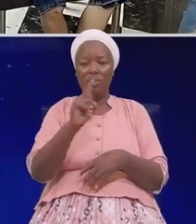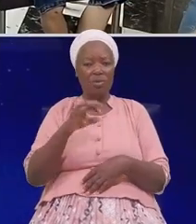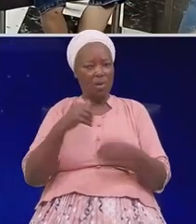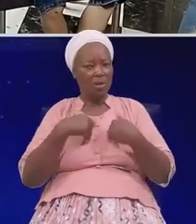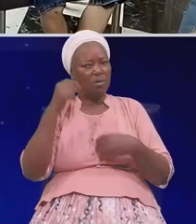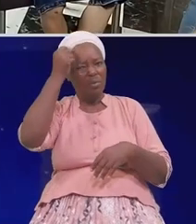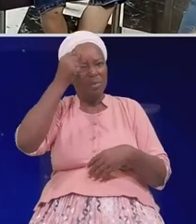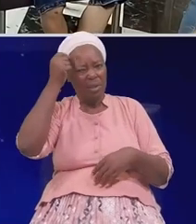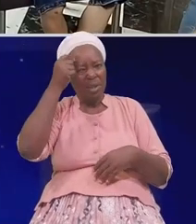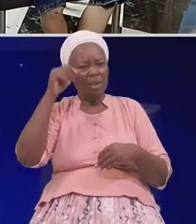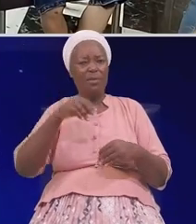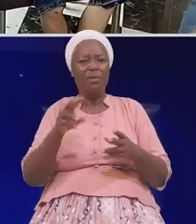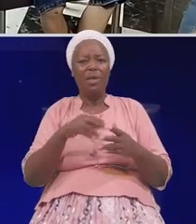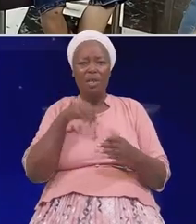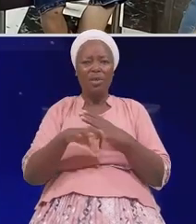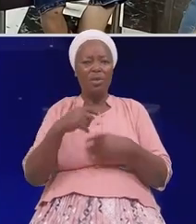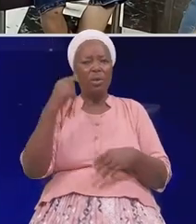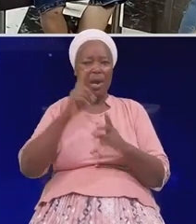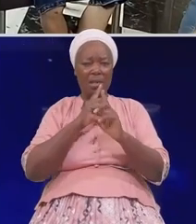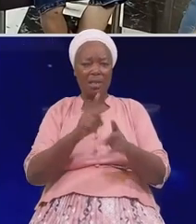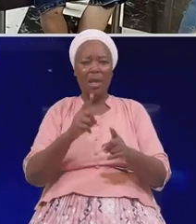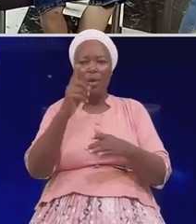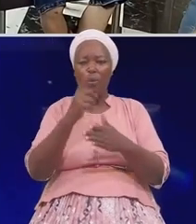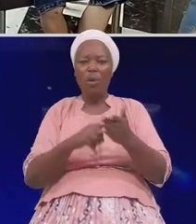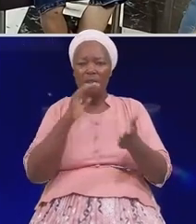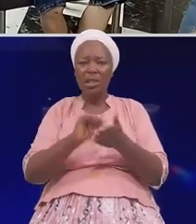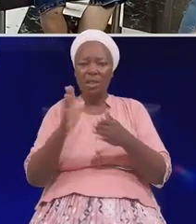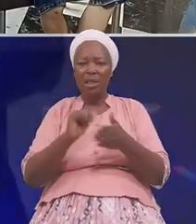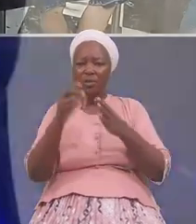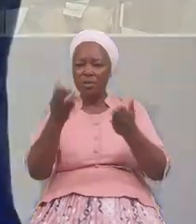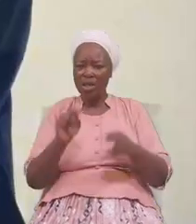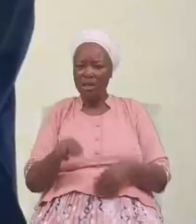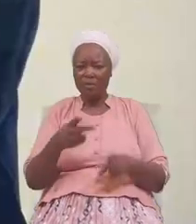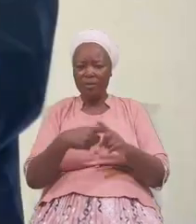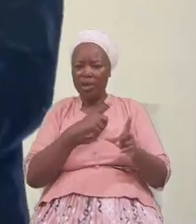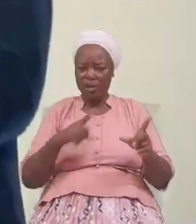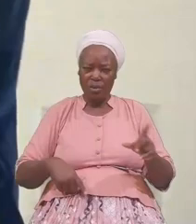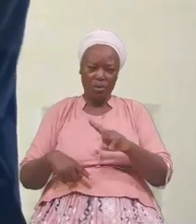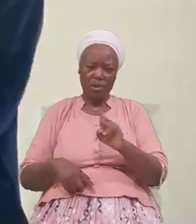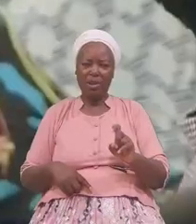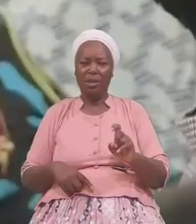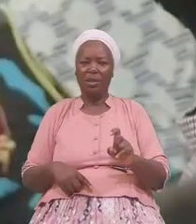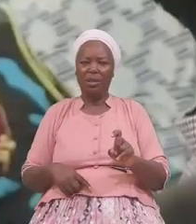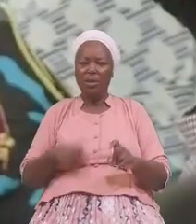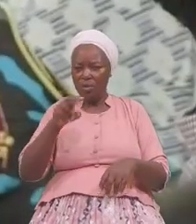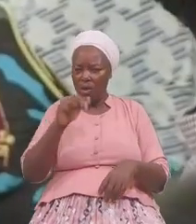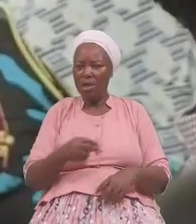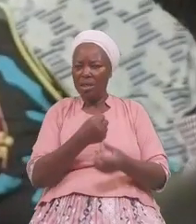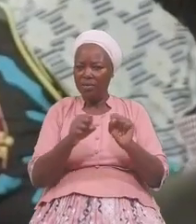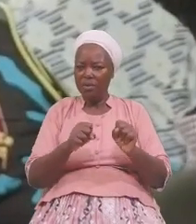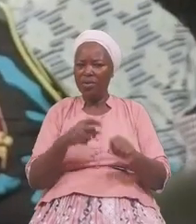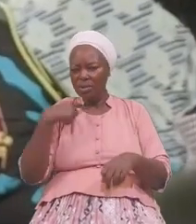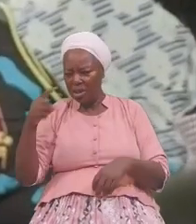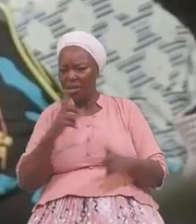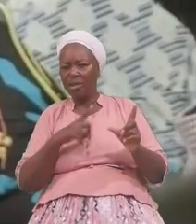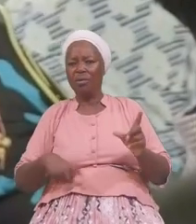thoughtful in your answer. What do you need? You need salvation. Tell him. Forgiveness.